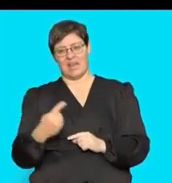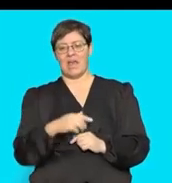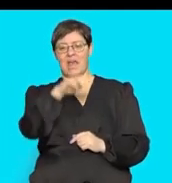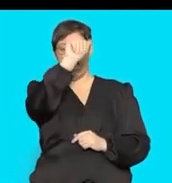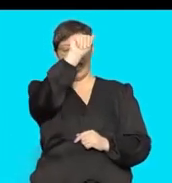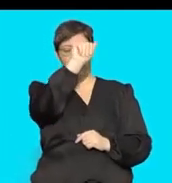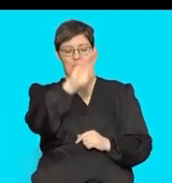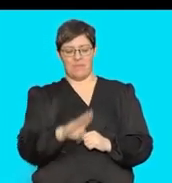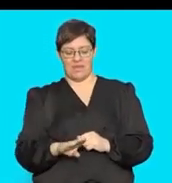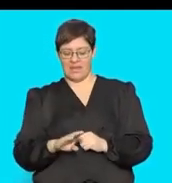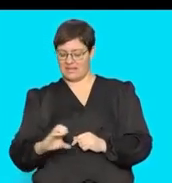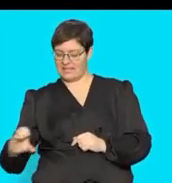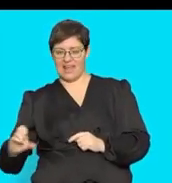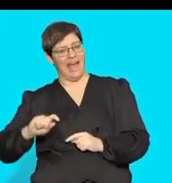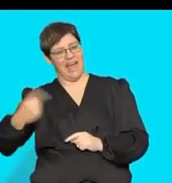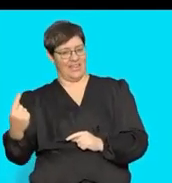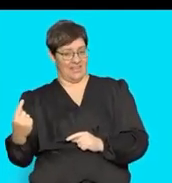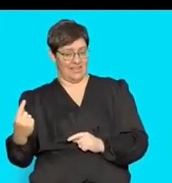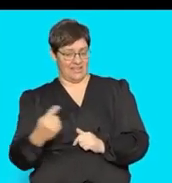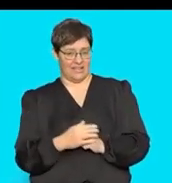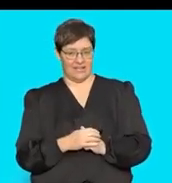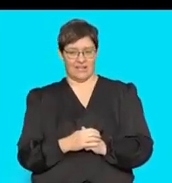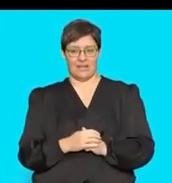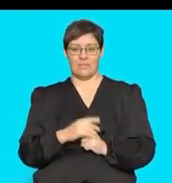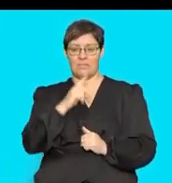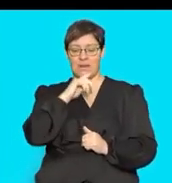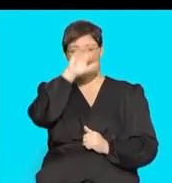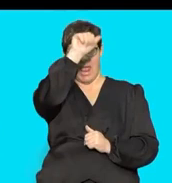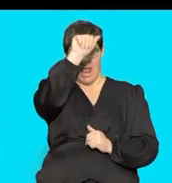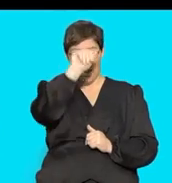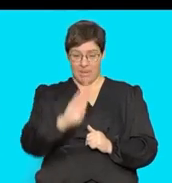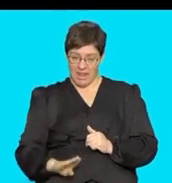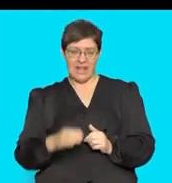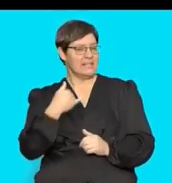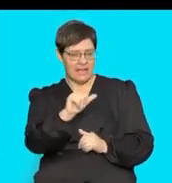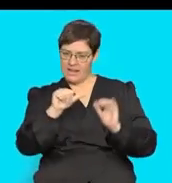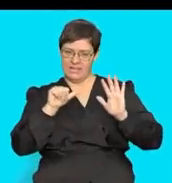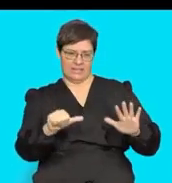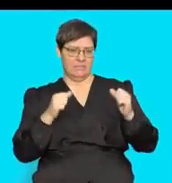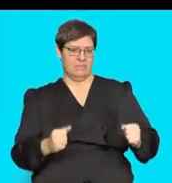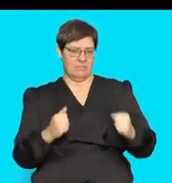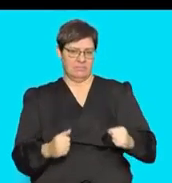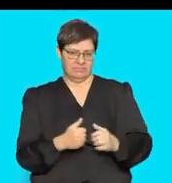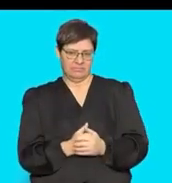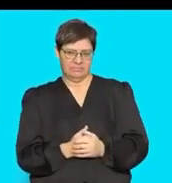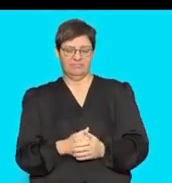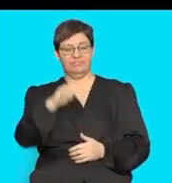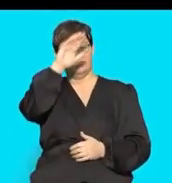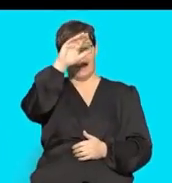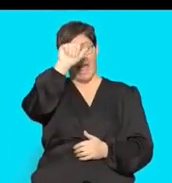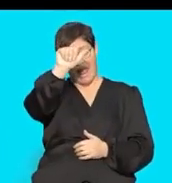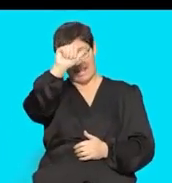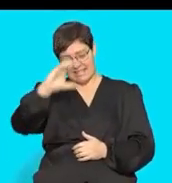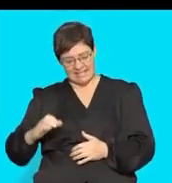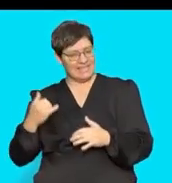A, B, C. It means AB is still 6 in the smaller triangle, AC